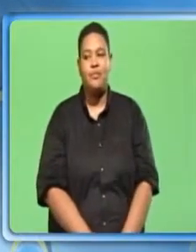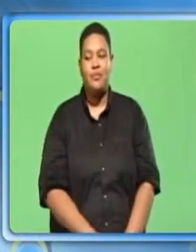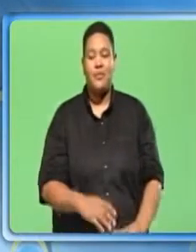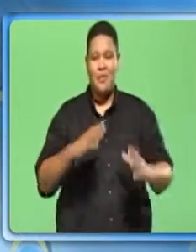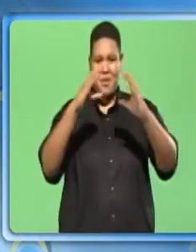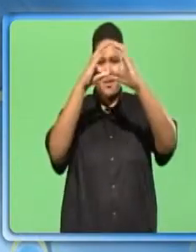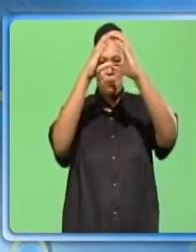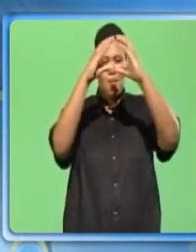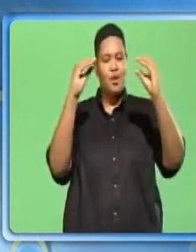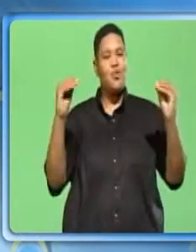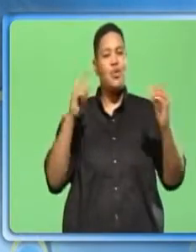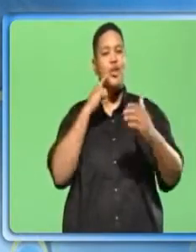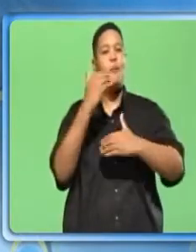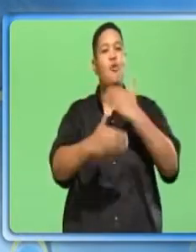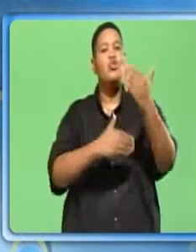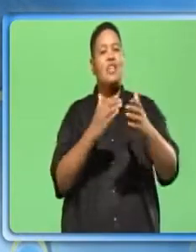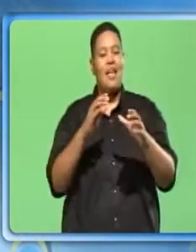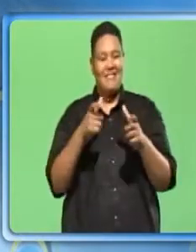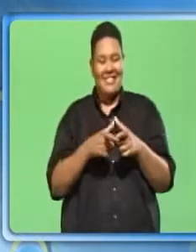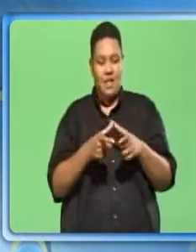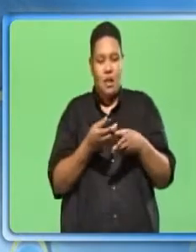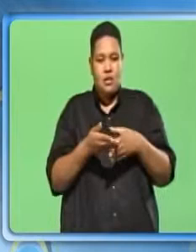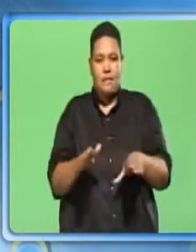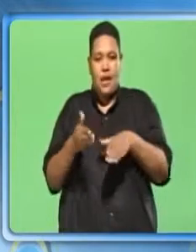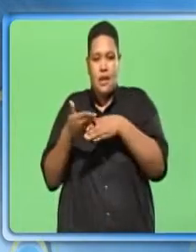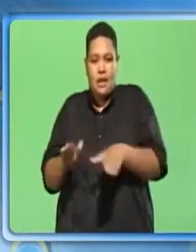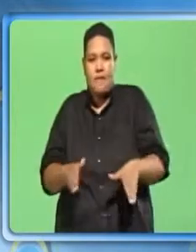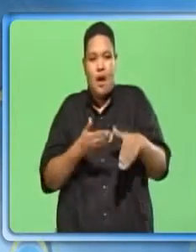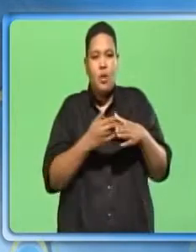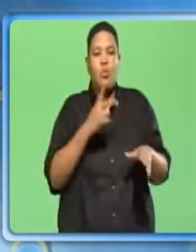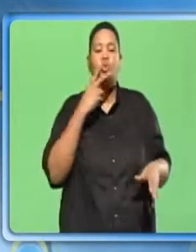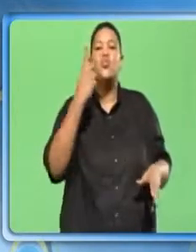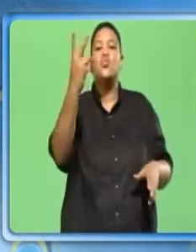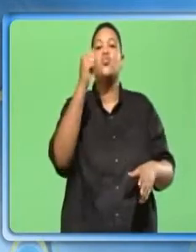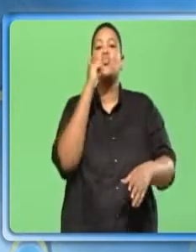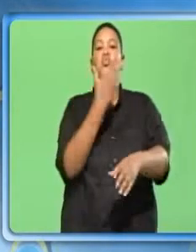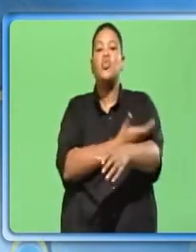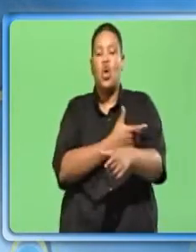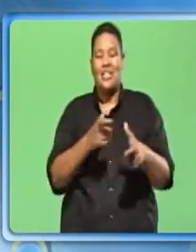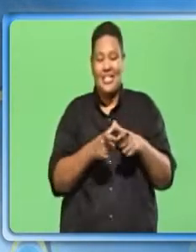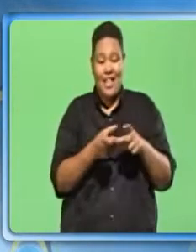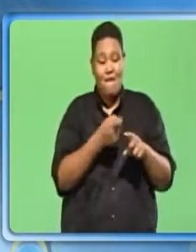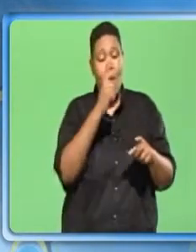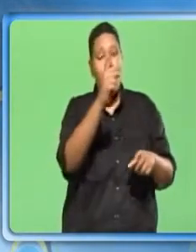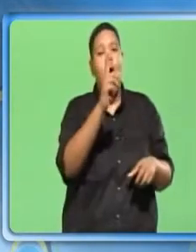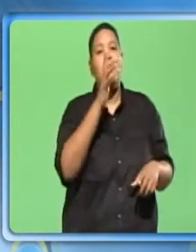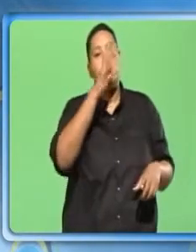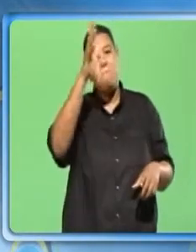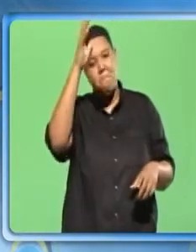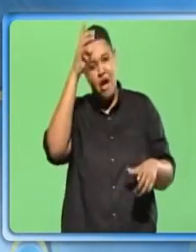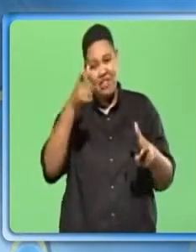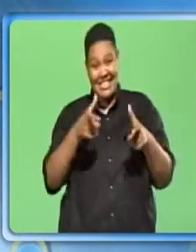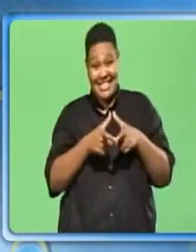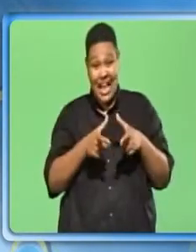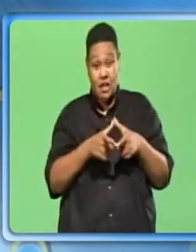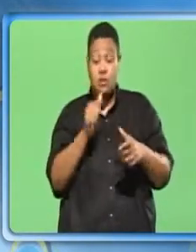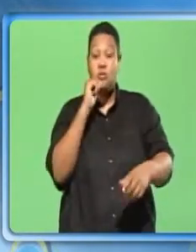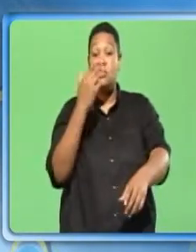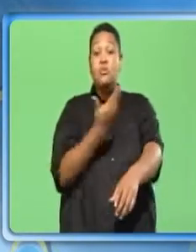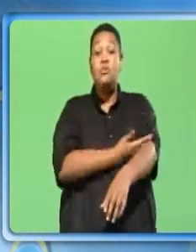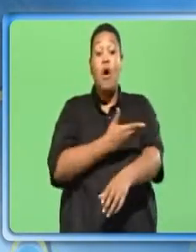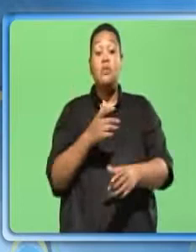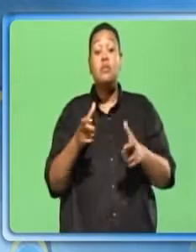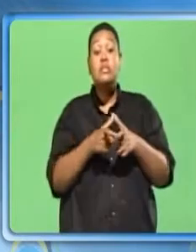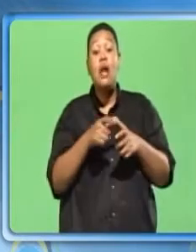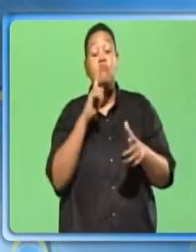Mitosis is a process of cell division which results in the production of two daughter cells from a single parent cell. The daughter cells are